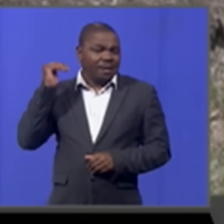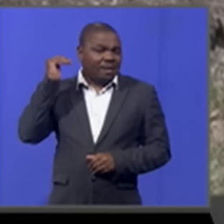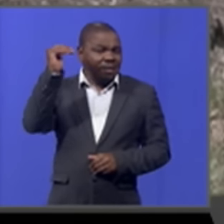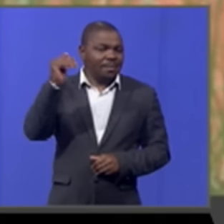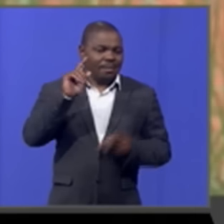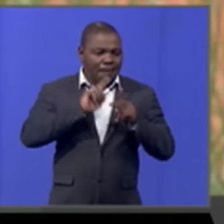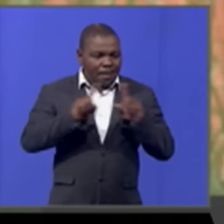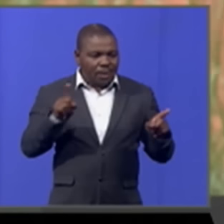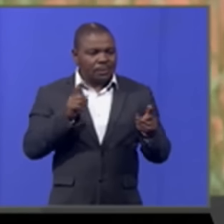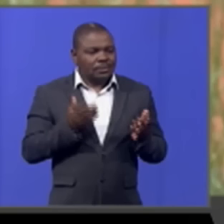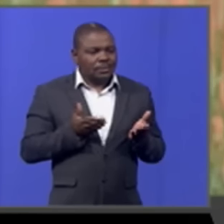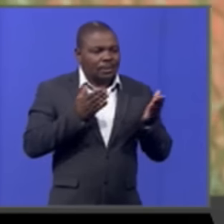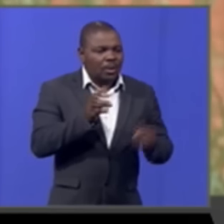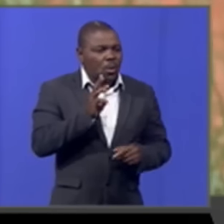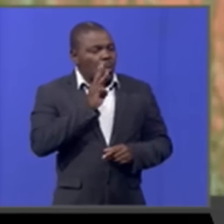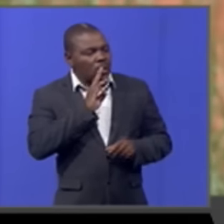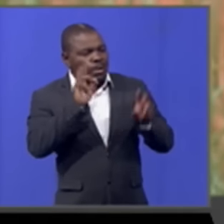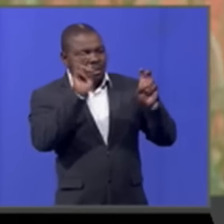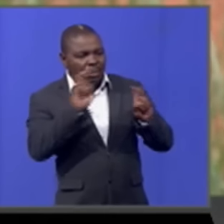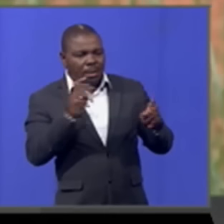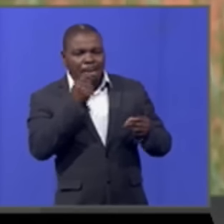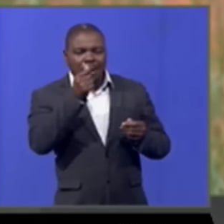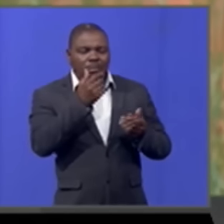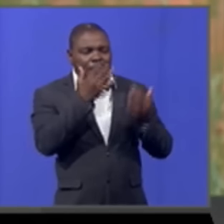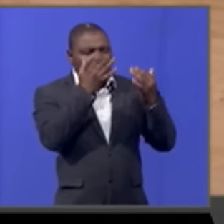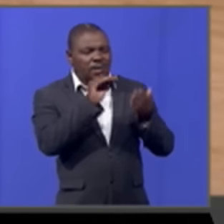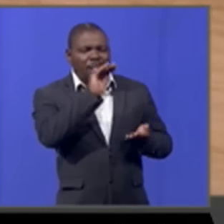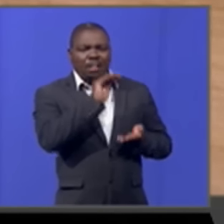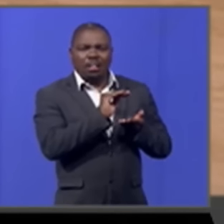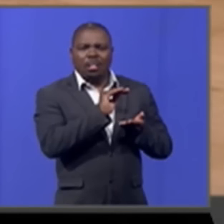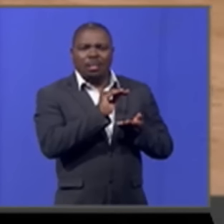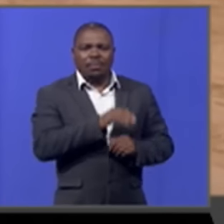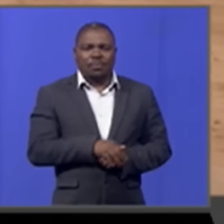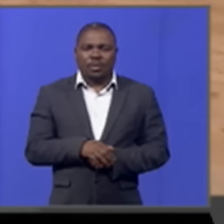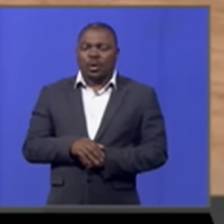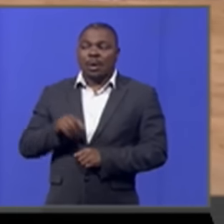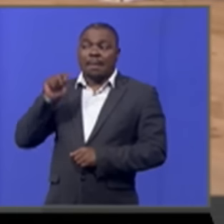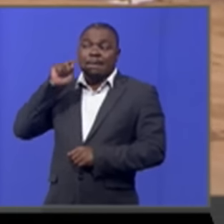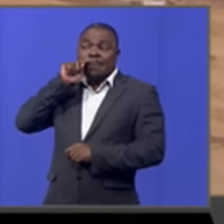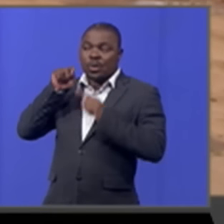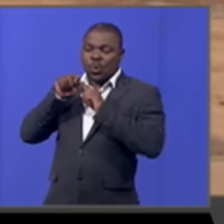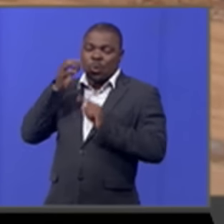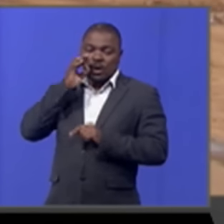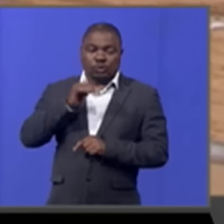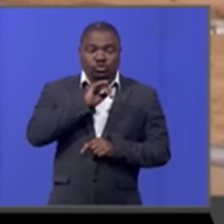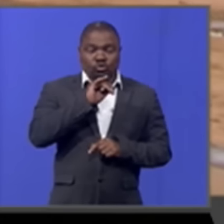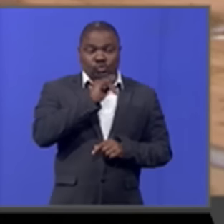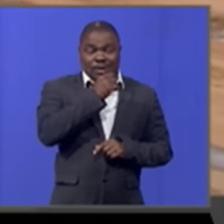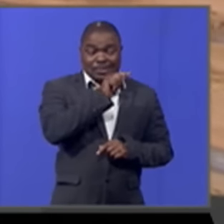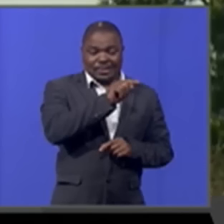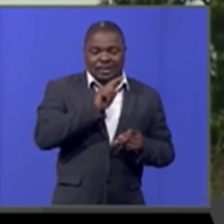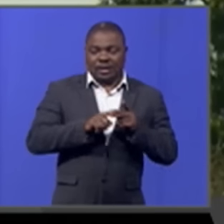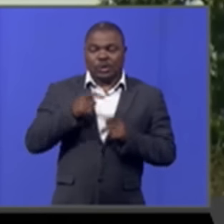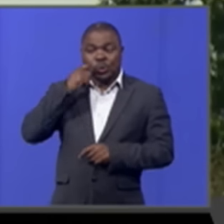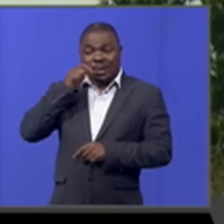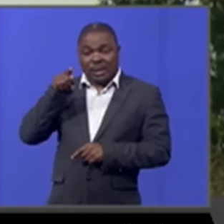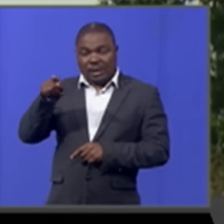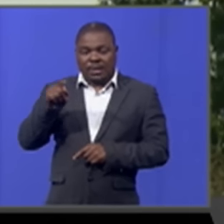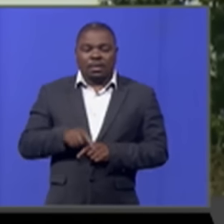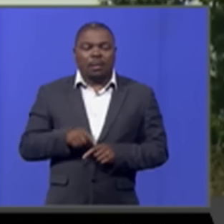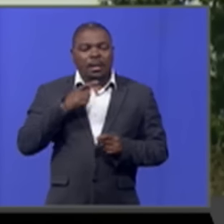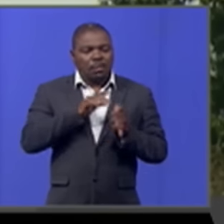tsa motheo go tshwana le metsi le motlakase matlole. Kodongwana a re Johannesburg le Tshwane di na le tekanyetsokabo e nnye